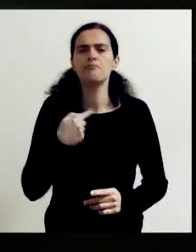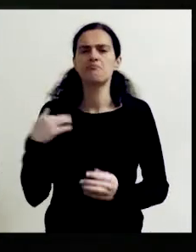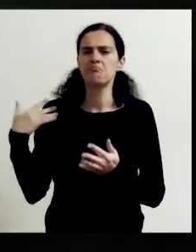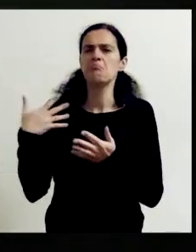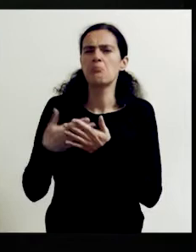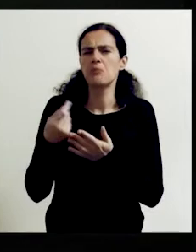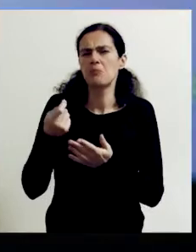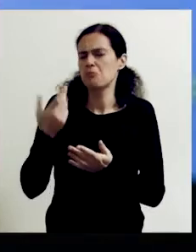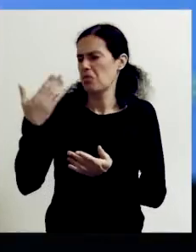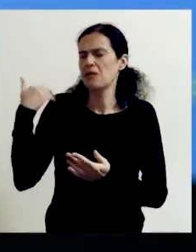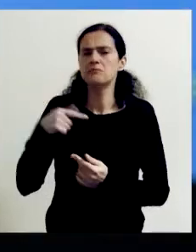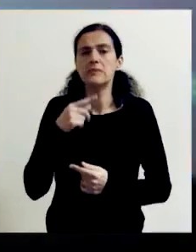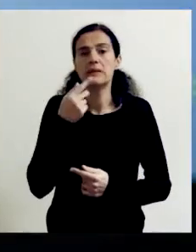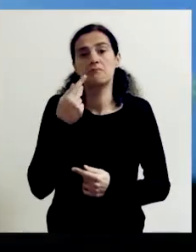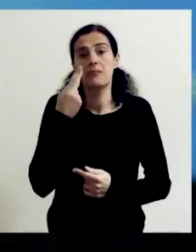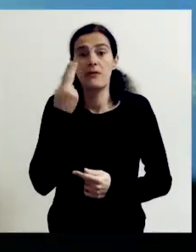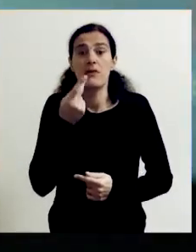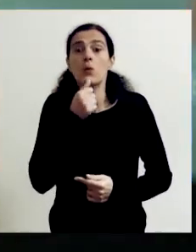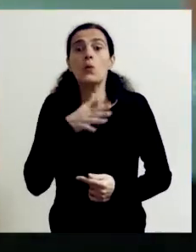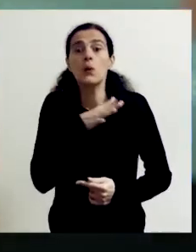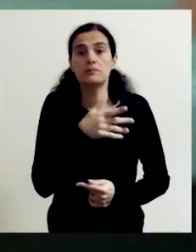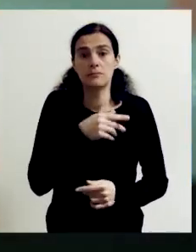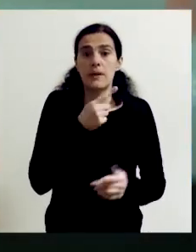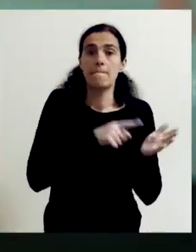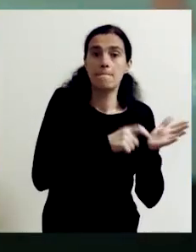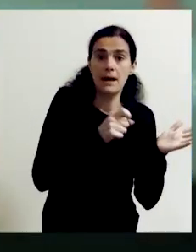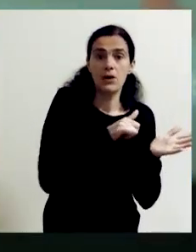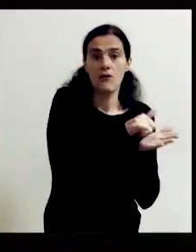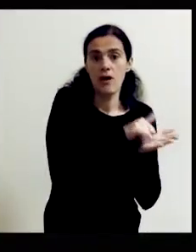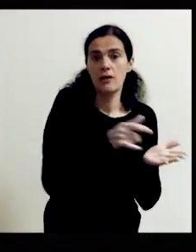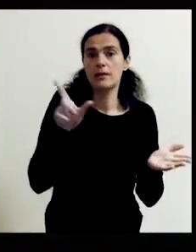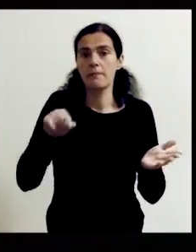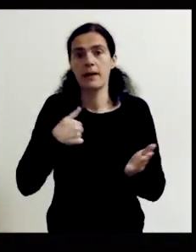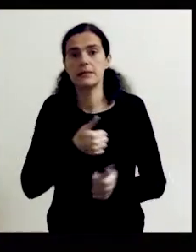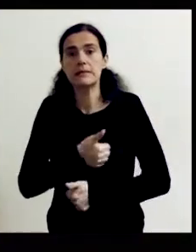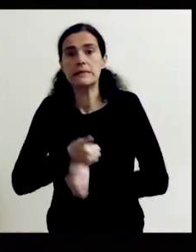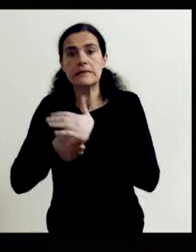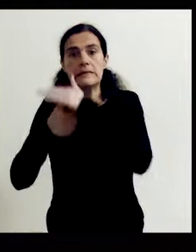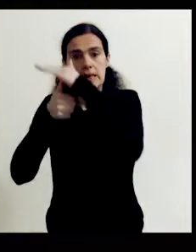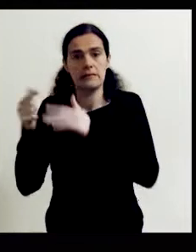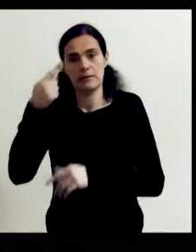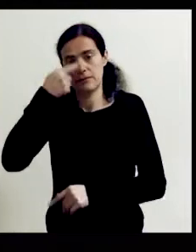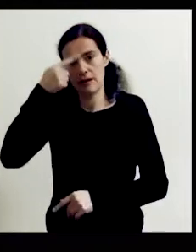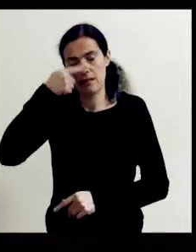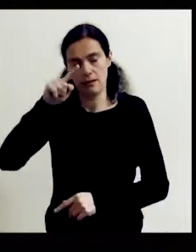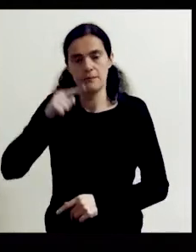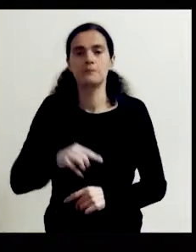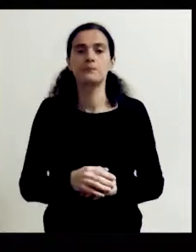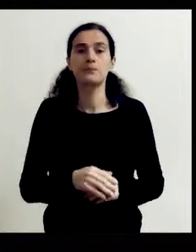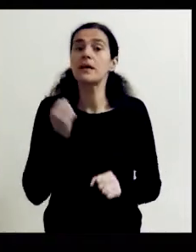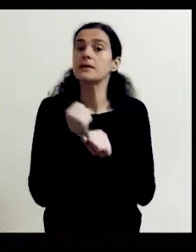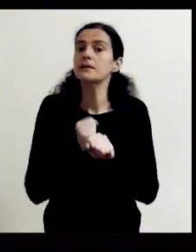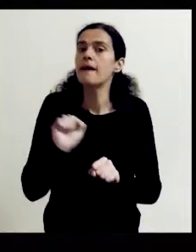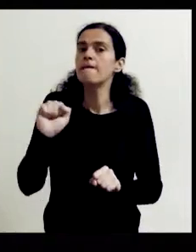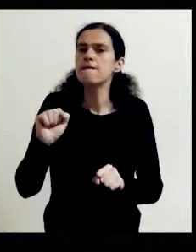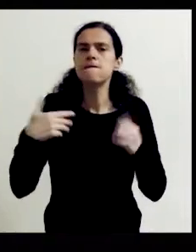recently was living between the United States, New York, and Bangkok in Thailand. His